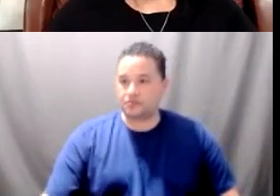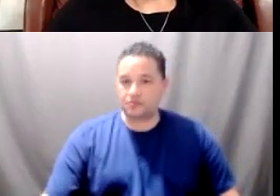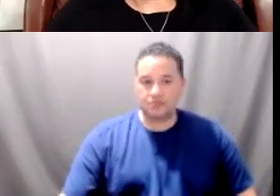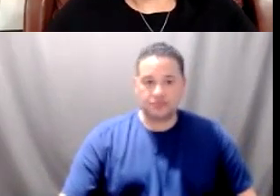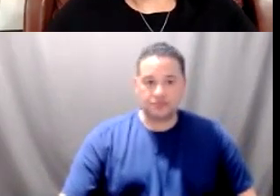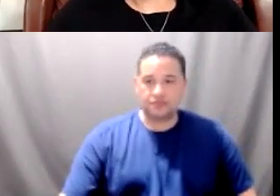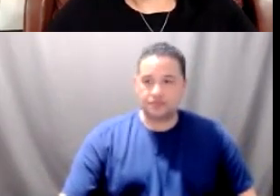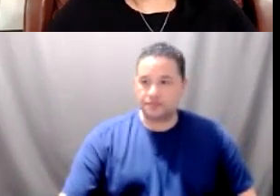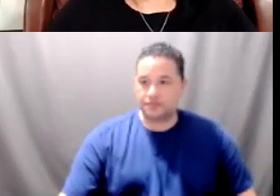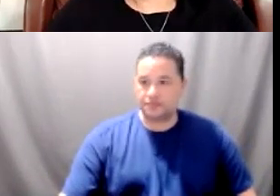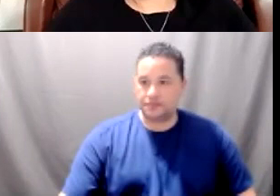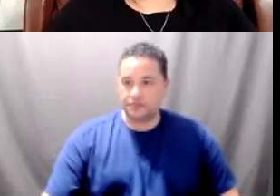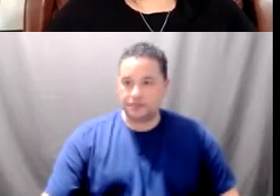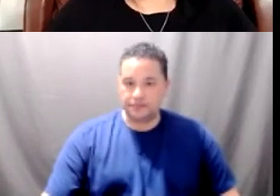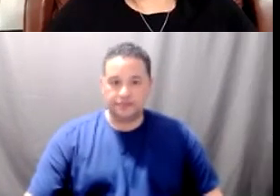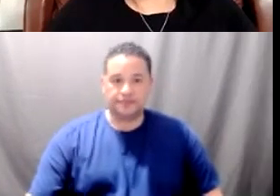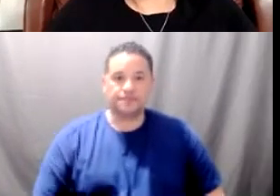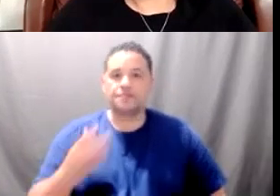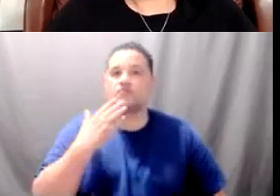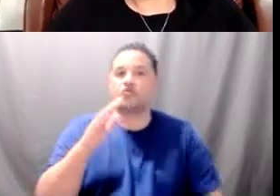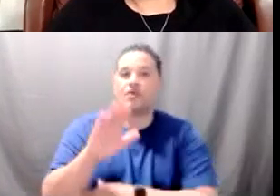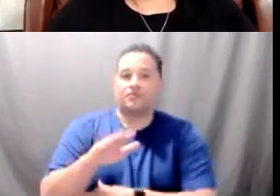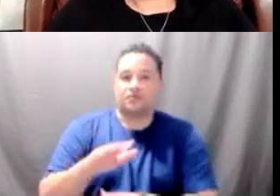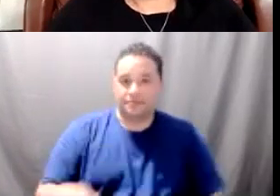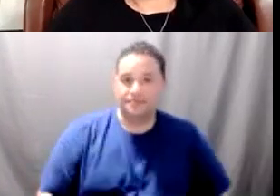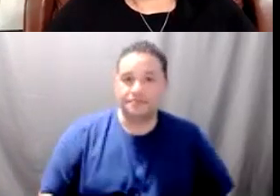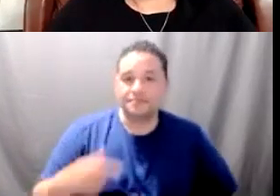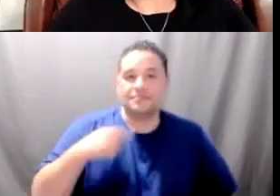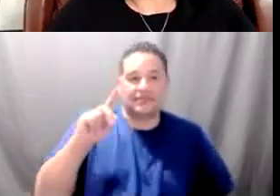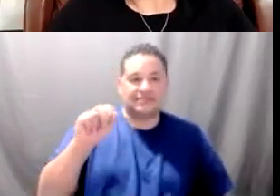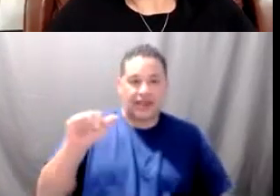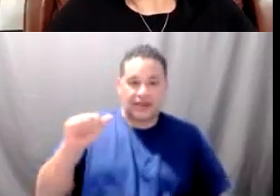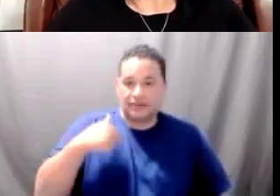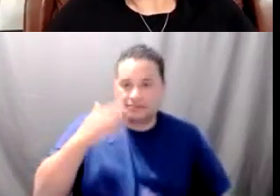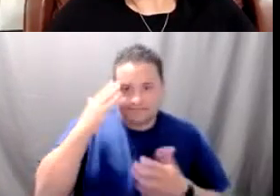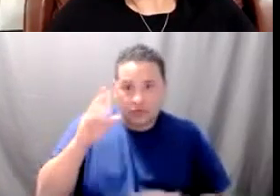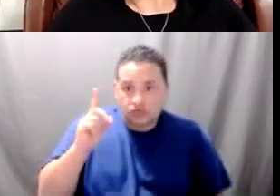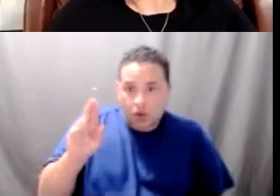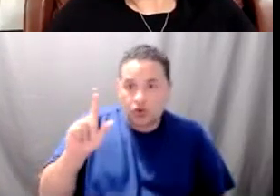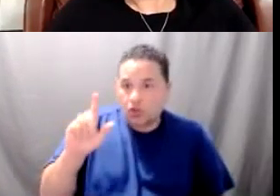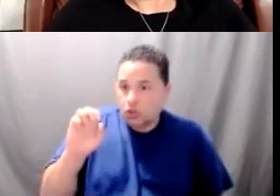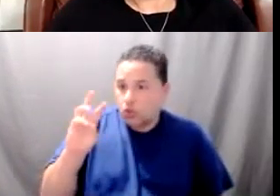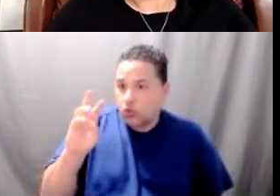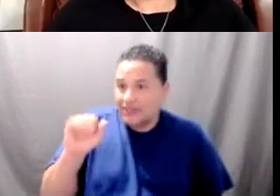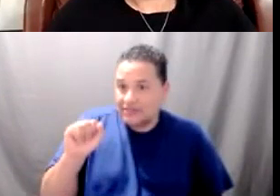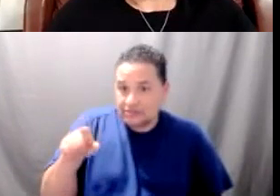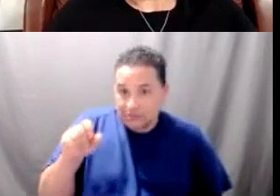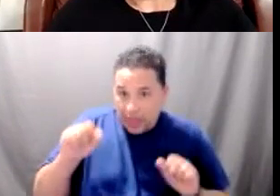Good afternoon. This is Dana. Now, I don't know, Dr. Lewis, were you able to